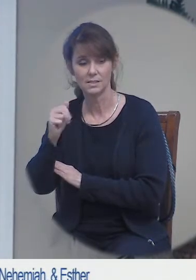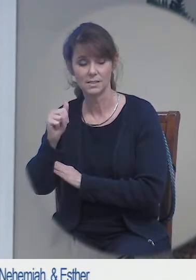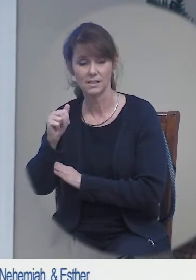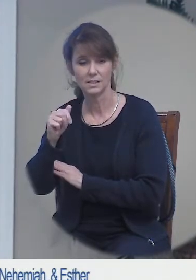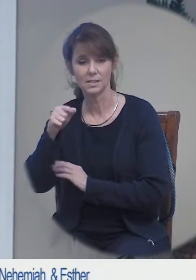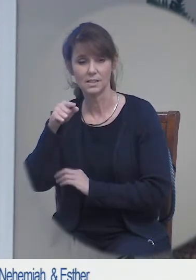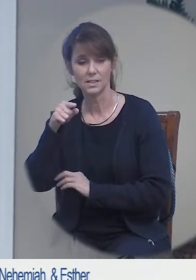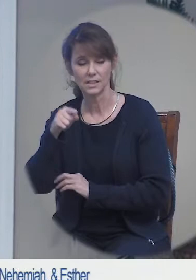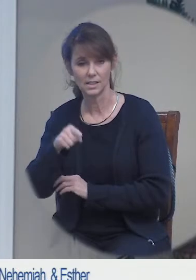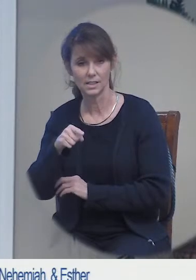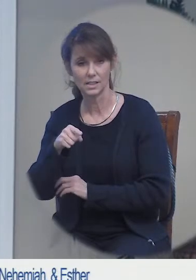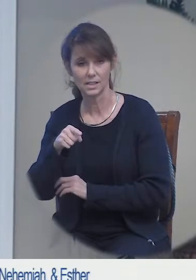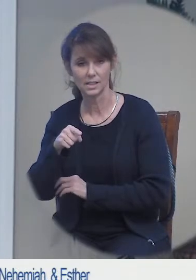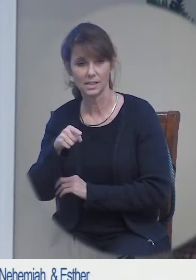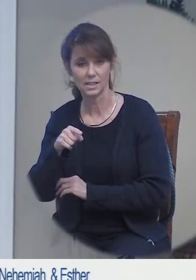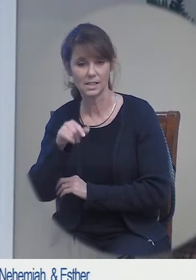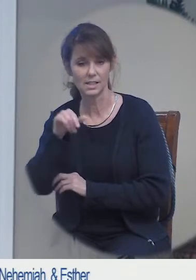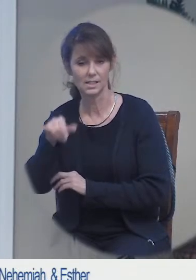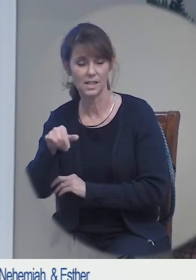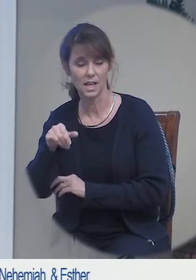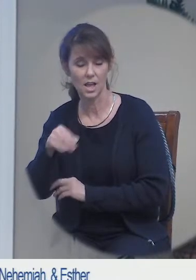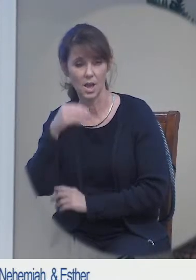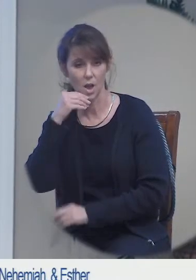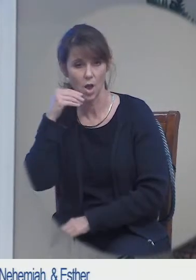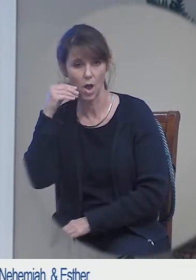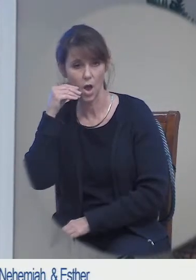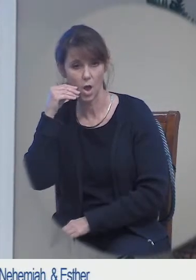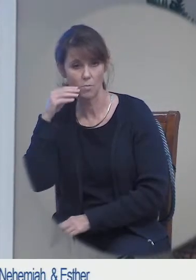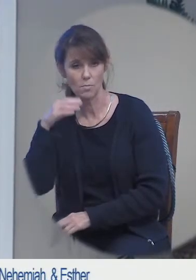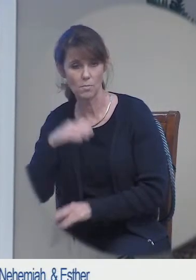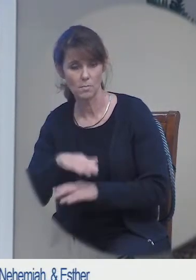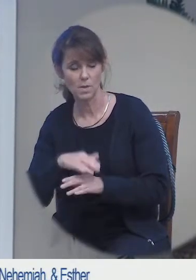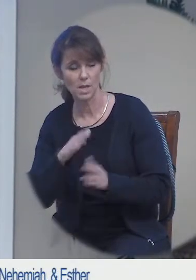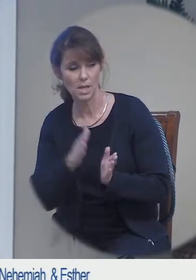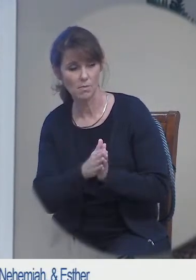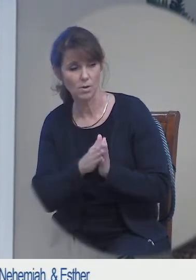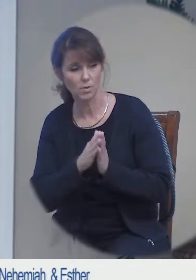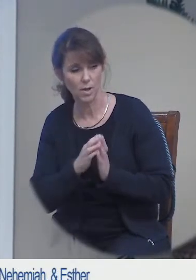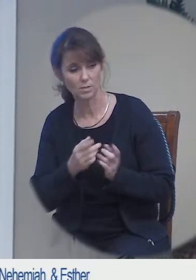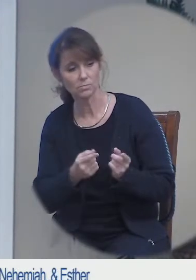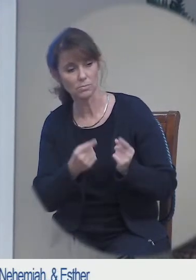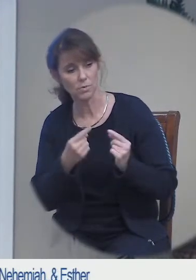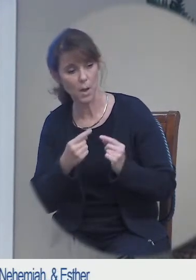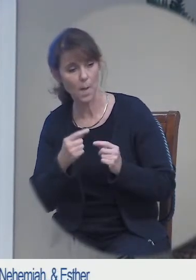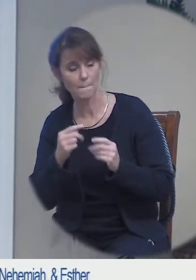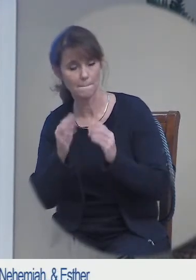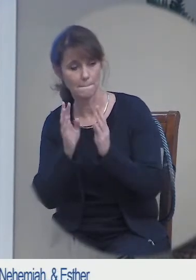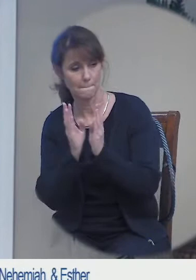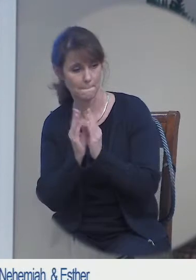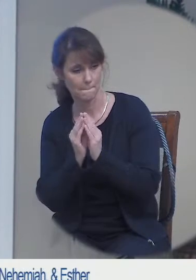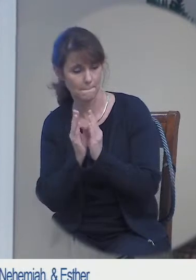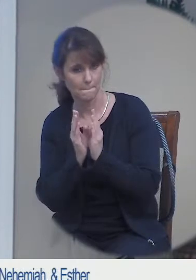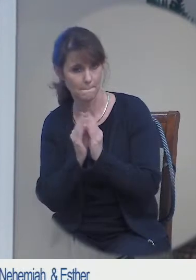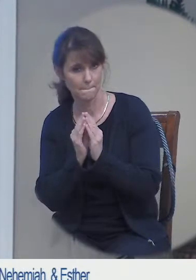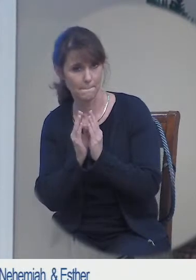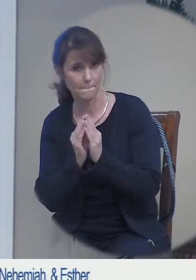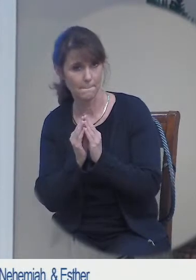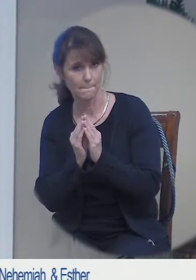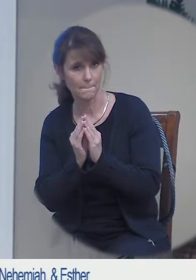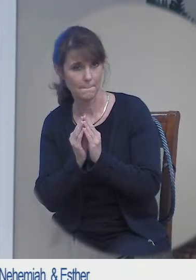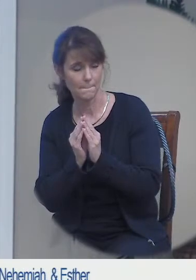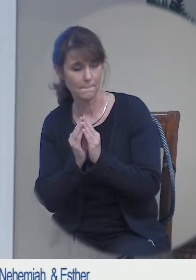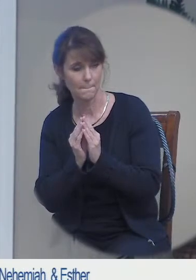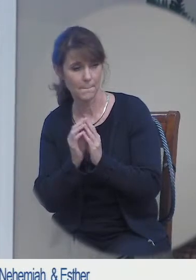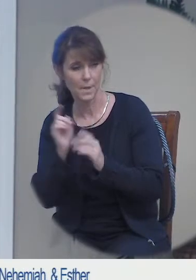at home, says, let us meet together in the house of God within the temple, and let us close the doors of the temple, for